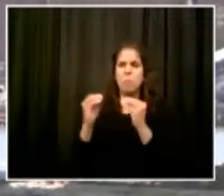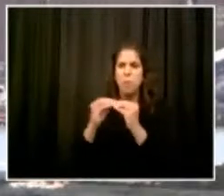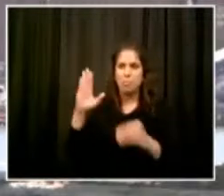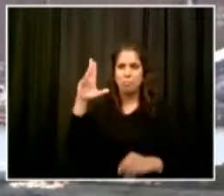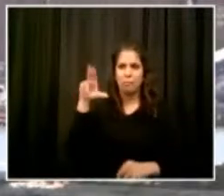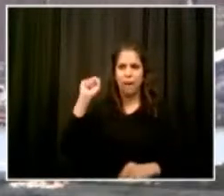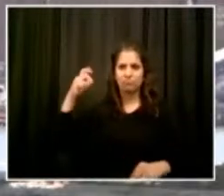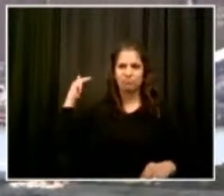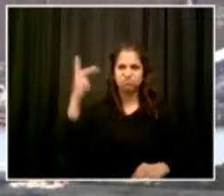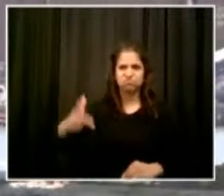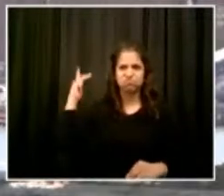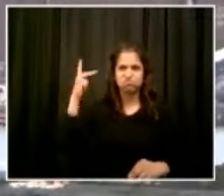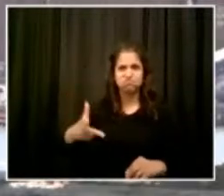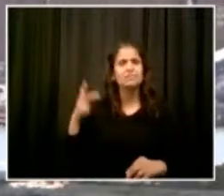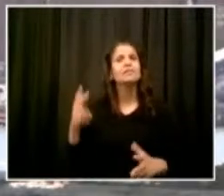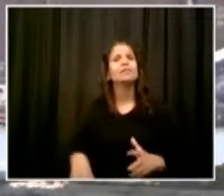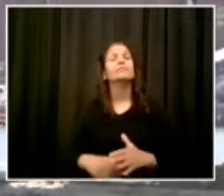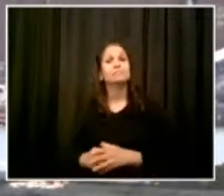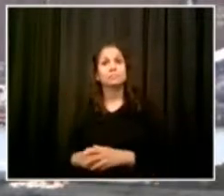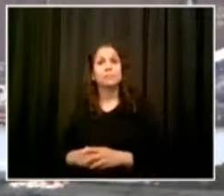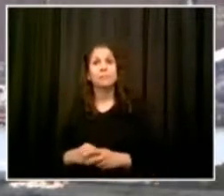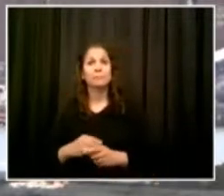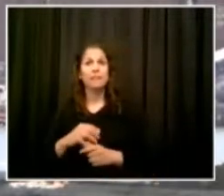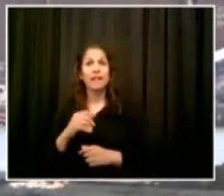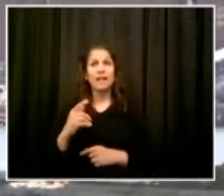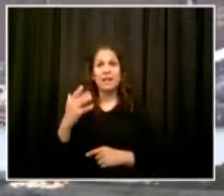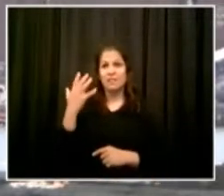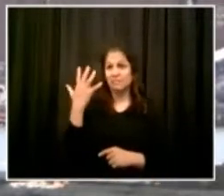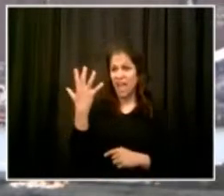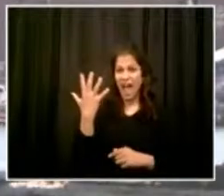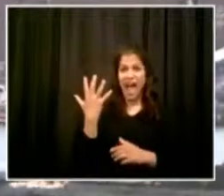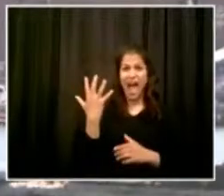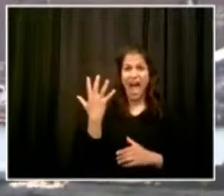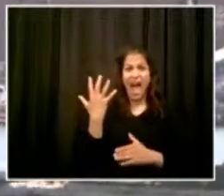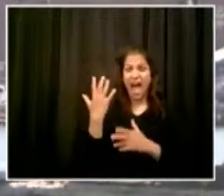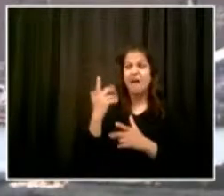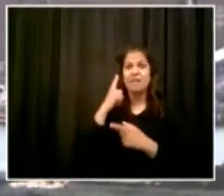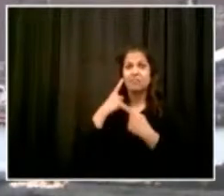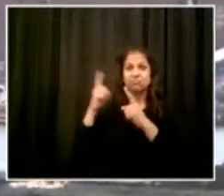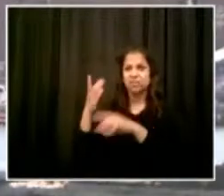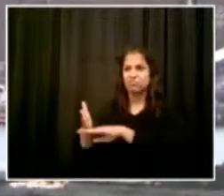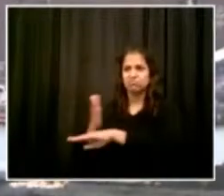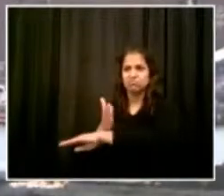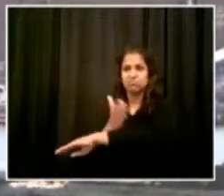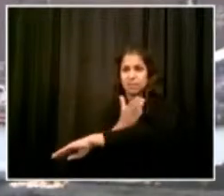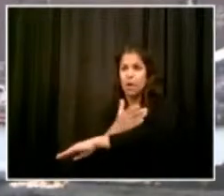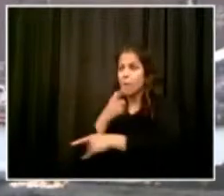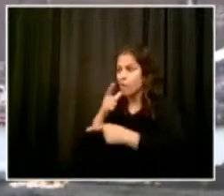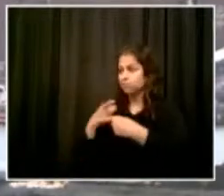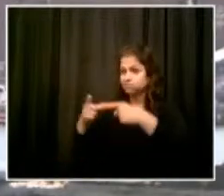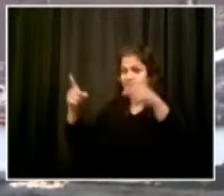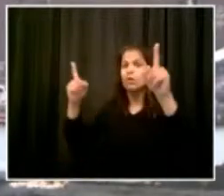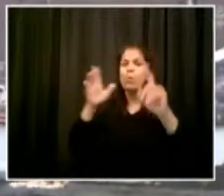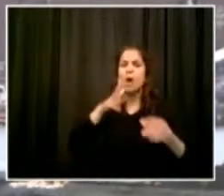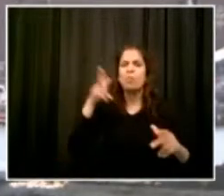more, we'll of course do more. You said Main Street is the first one. Do we know the other 4? Yeah, do you have a press